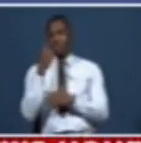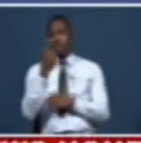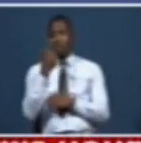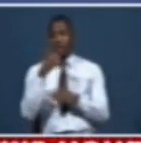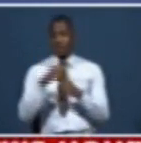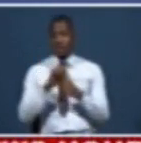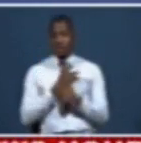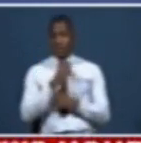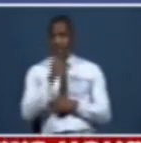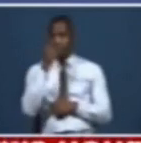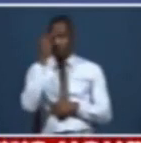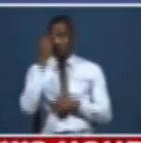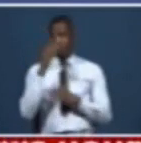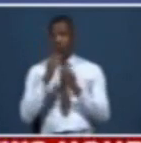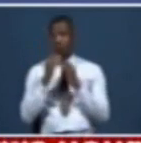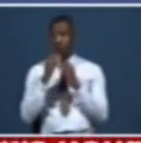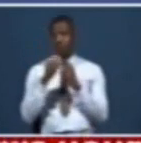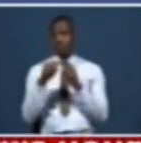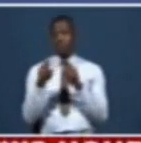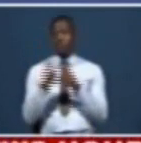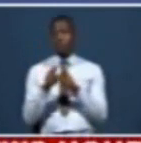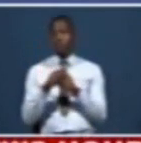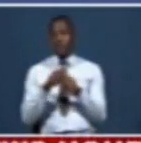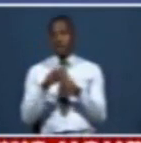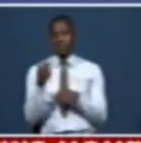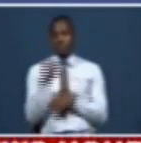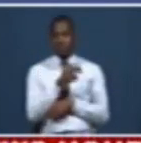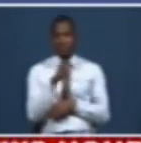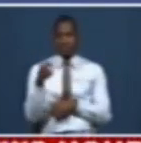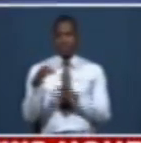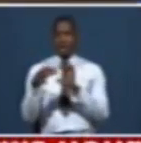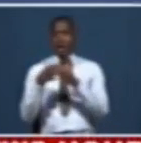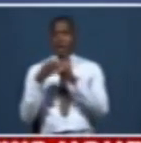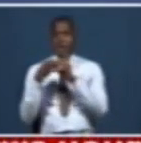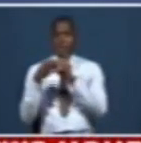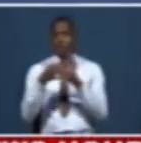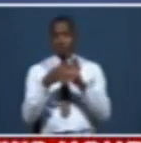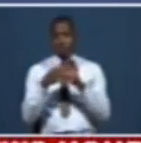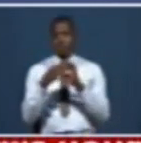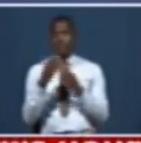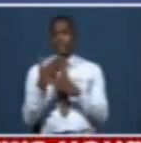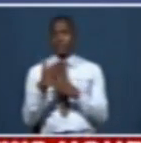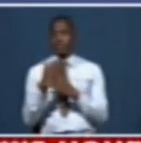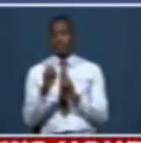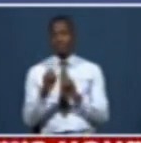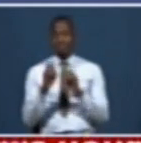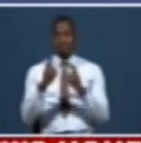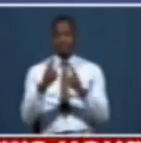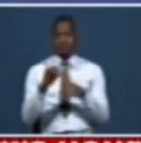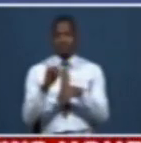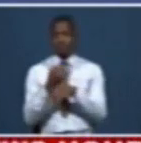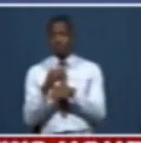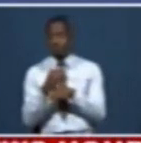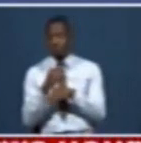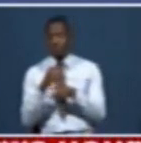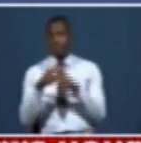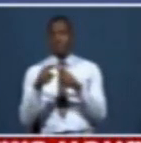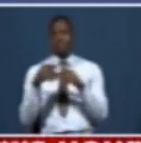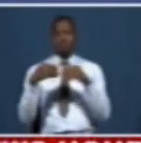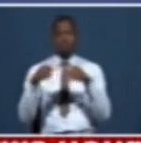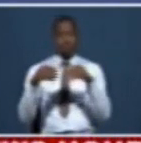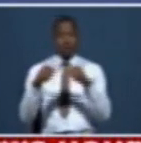our political dialogue, but also in travel, cooperation between our educational institutions,